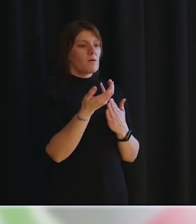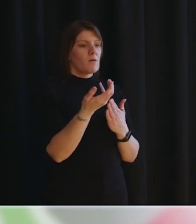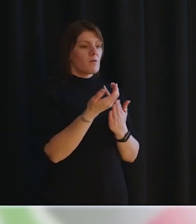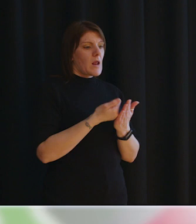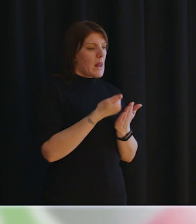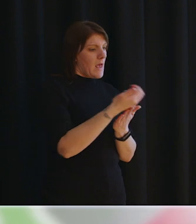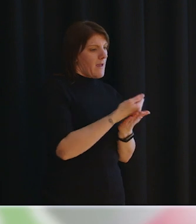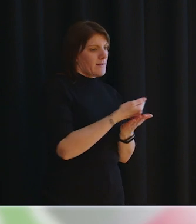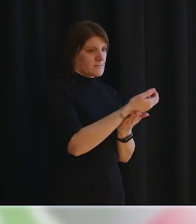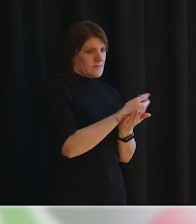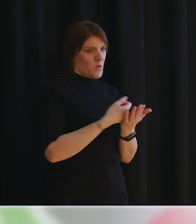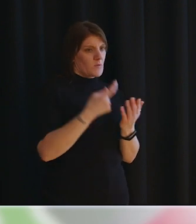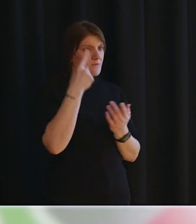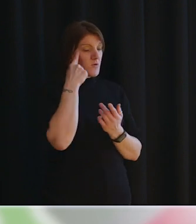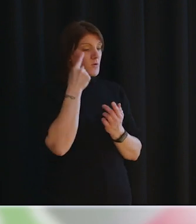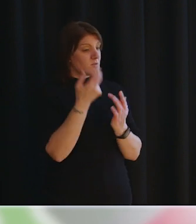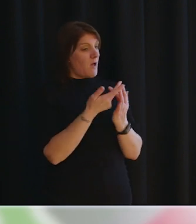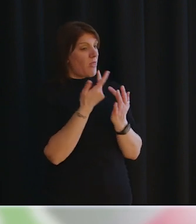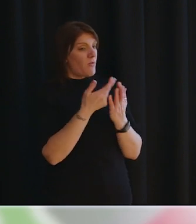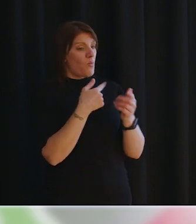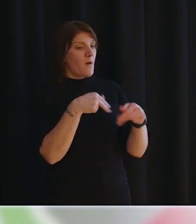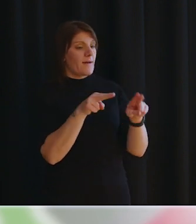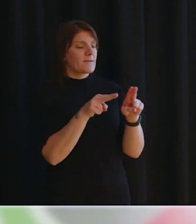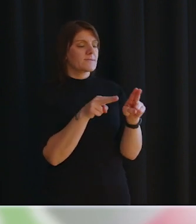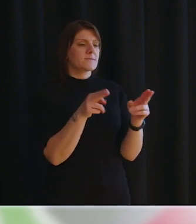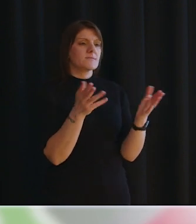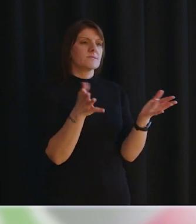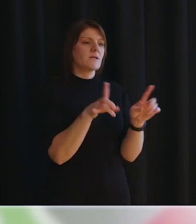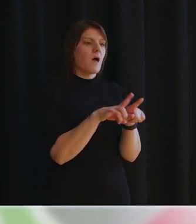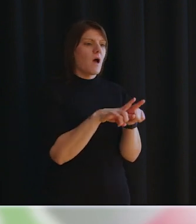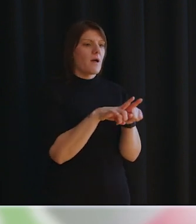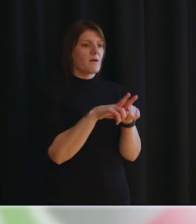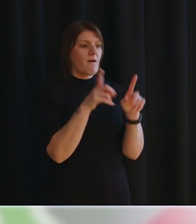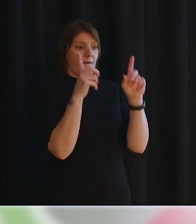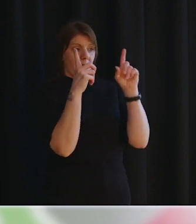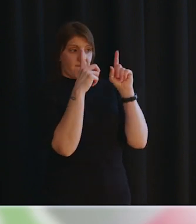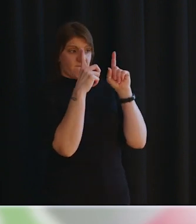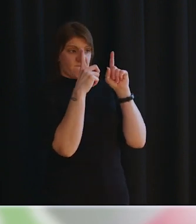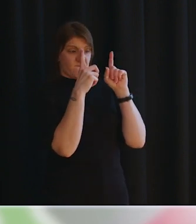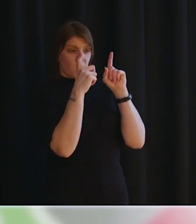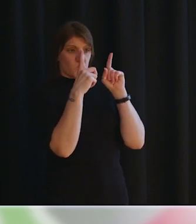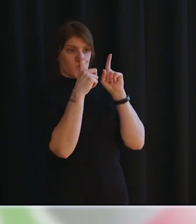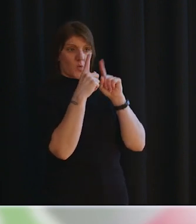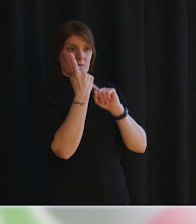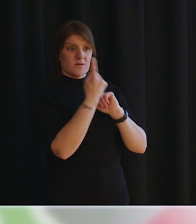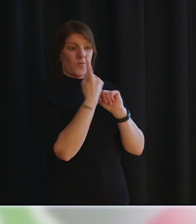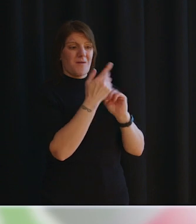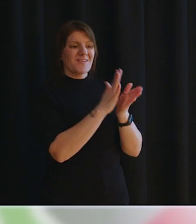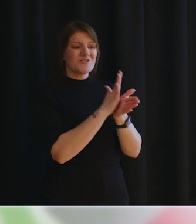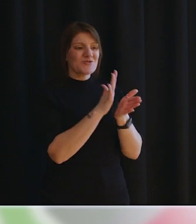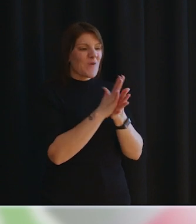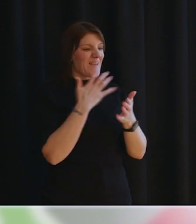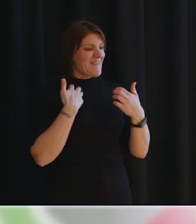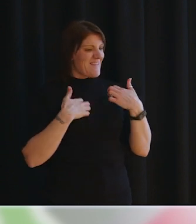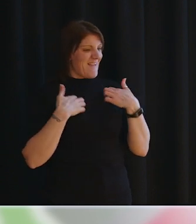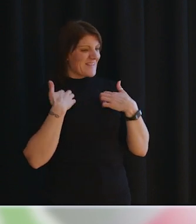those views through other means. So it can be things like taking a photo of someone enjoying an activity and using that to say,